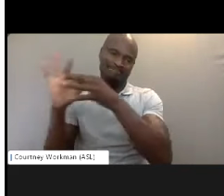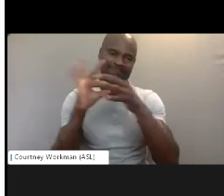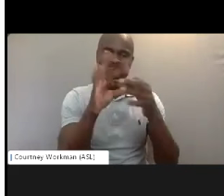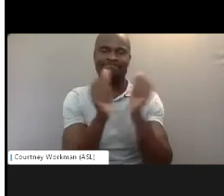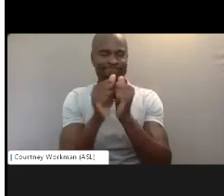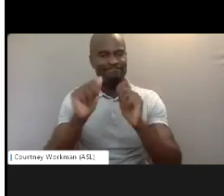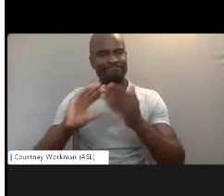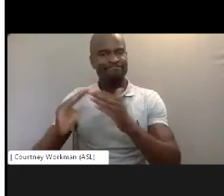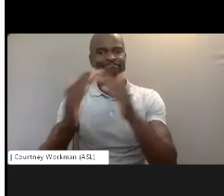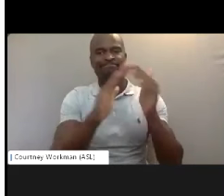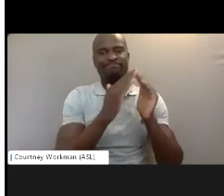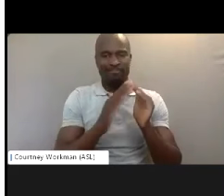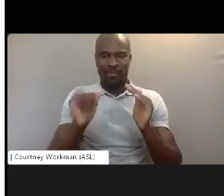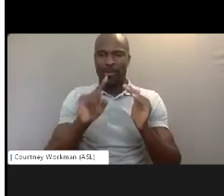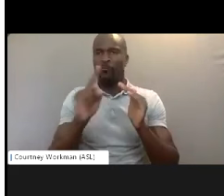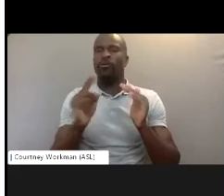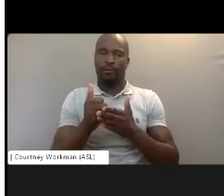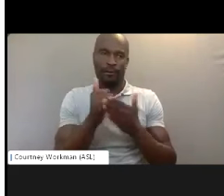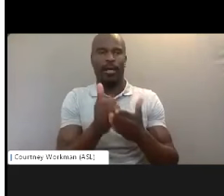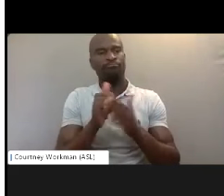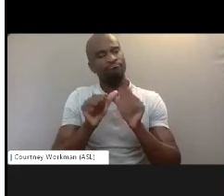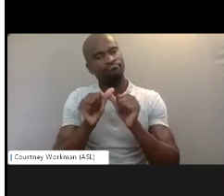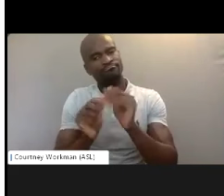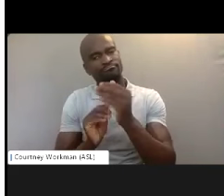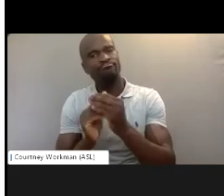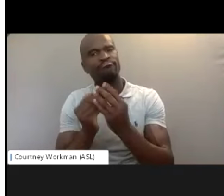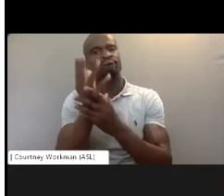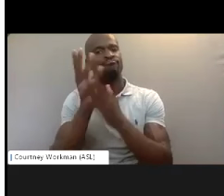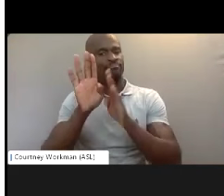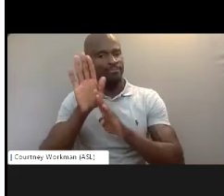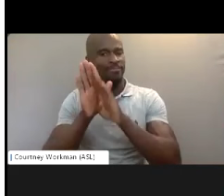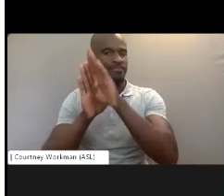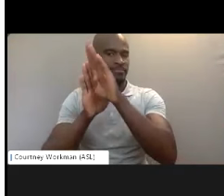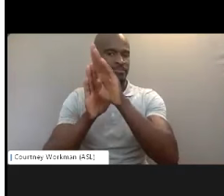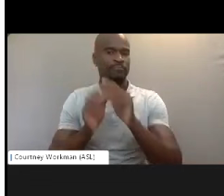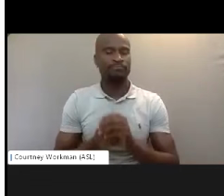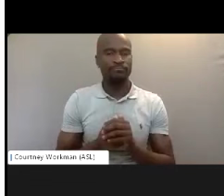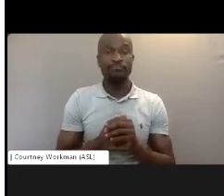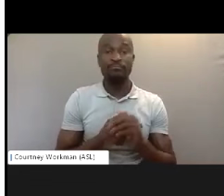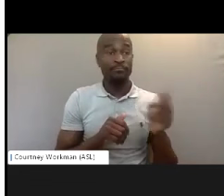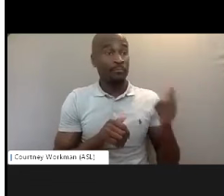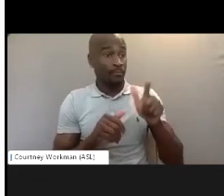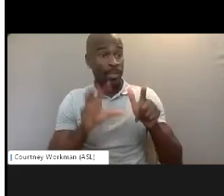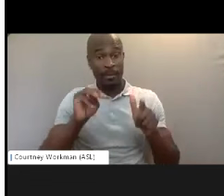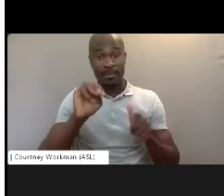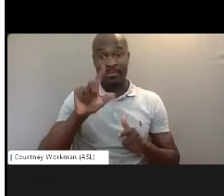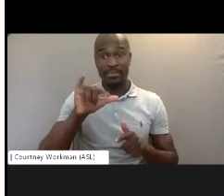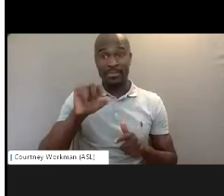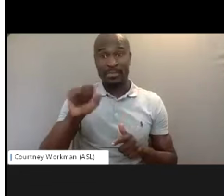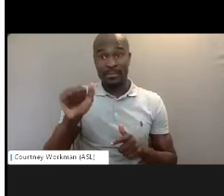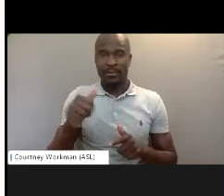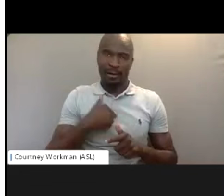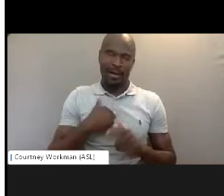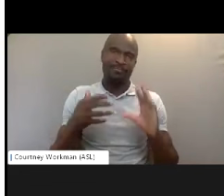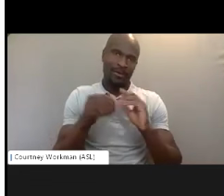Melissa. Alyssa? Yeah, I talked a lot about mental health interventions, but firstly, not